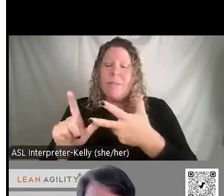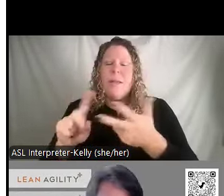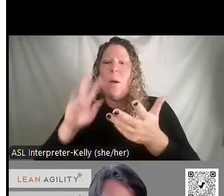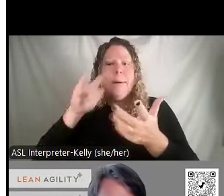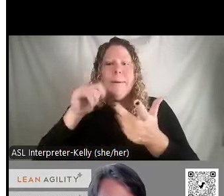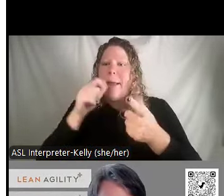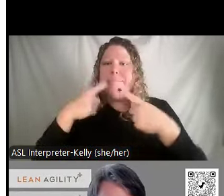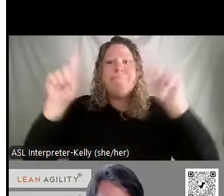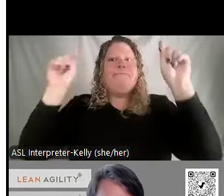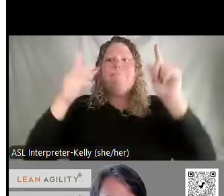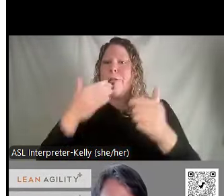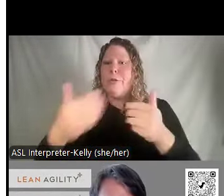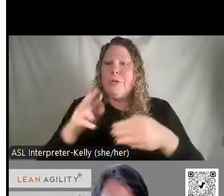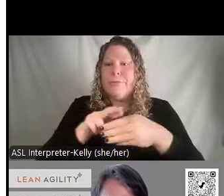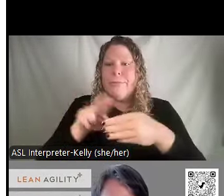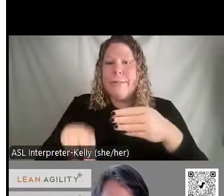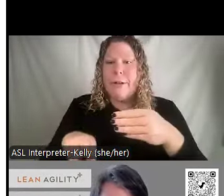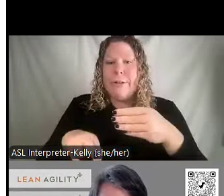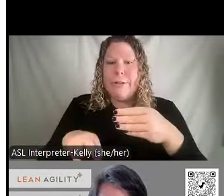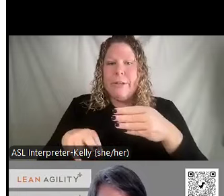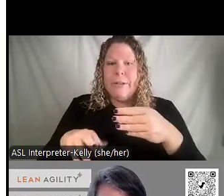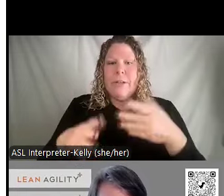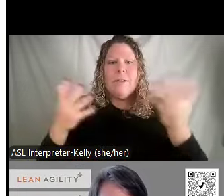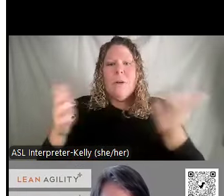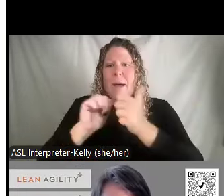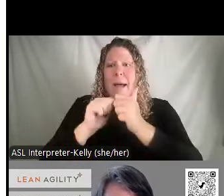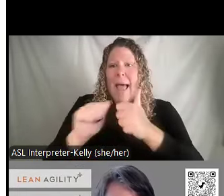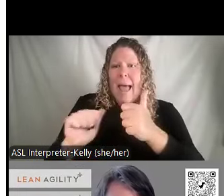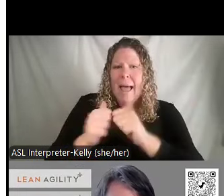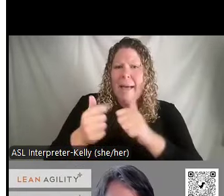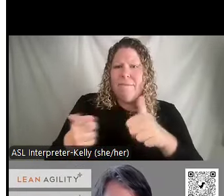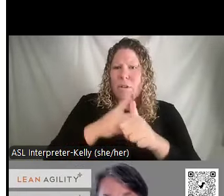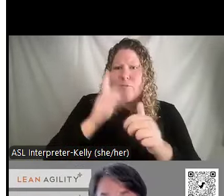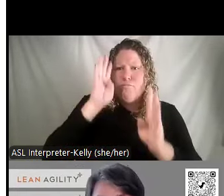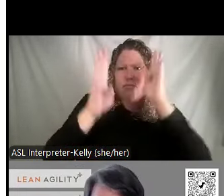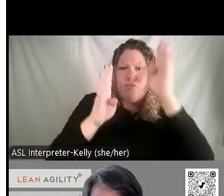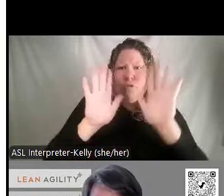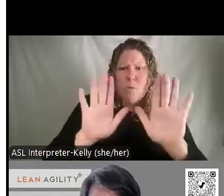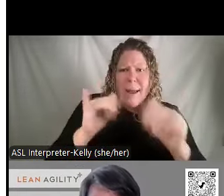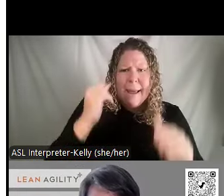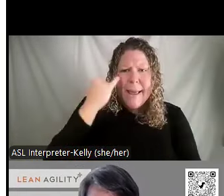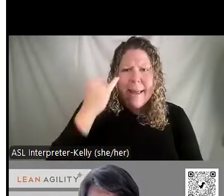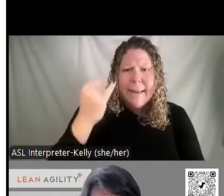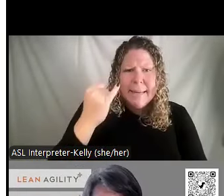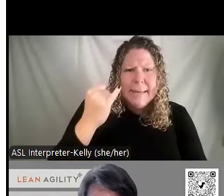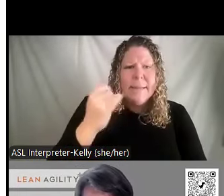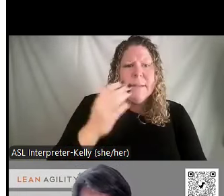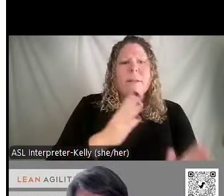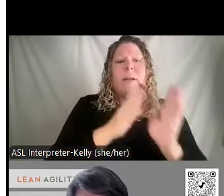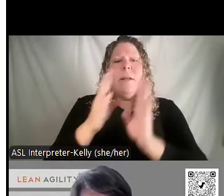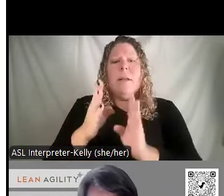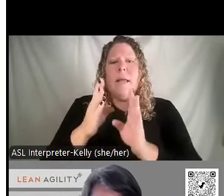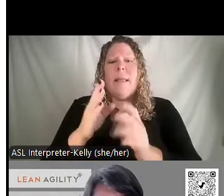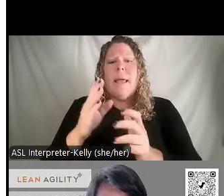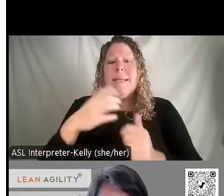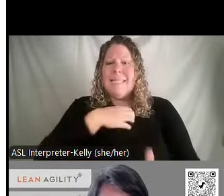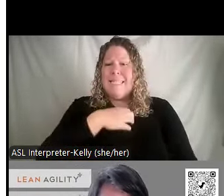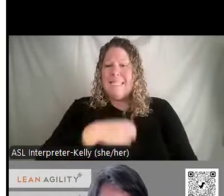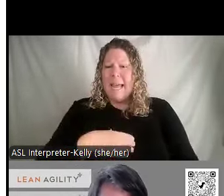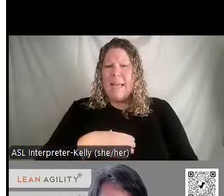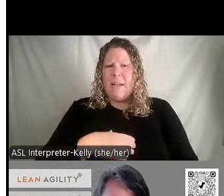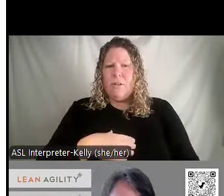other probably speakers talking about coming up. How do we come up with the great idea? Let's look into the D score, the desire. How can we increase that? And the E